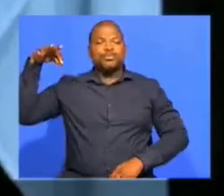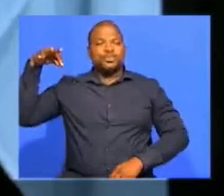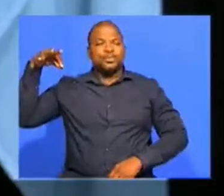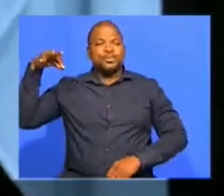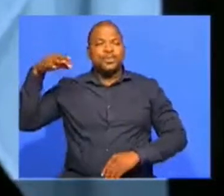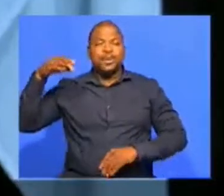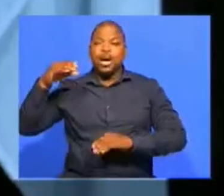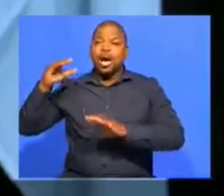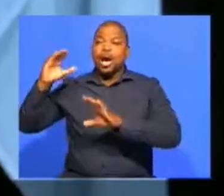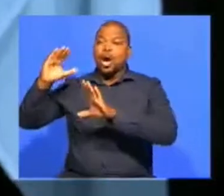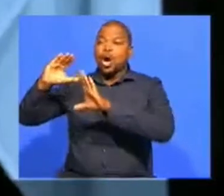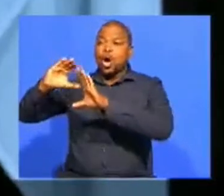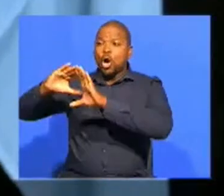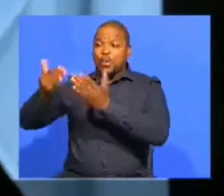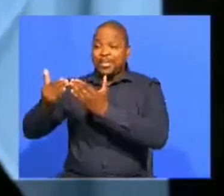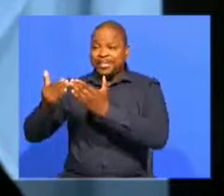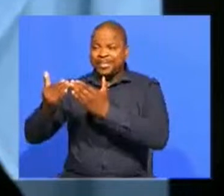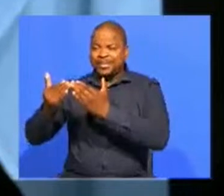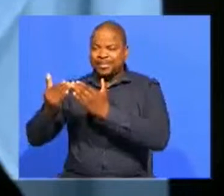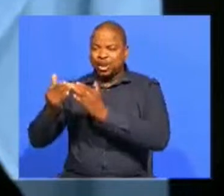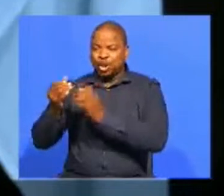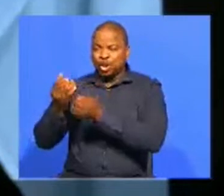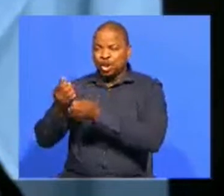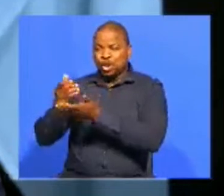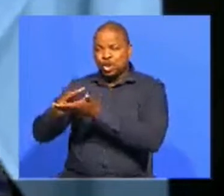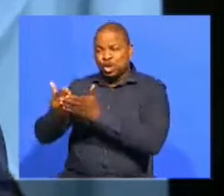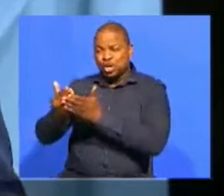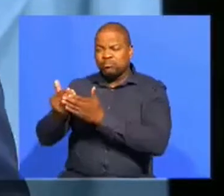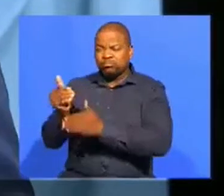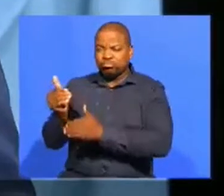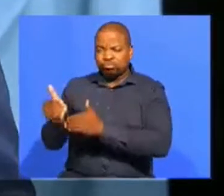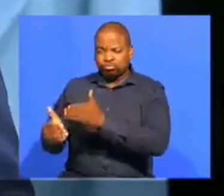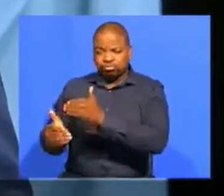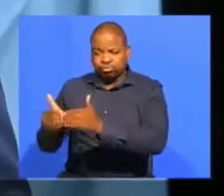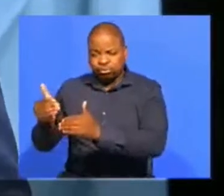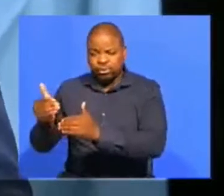where community and shared progress